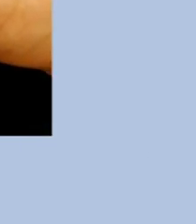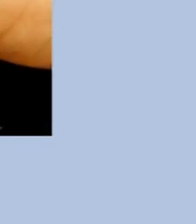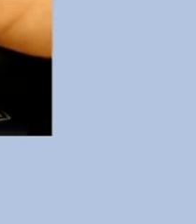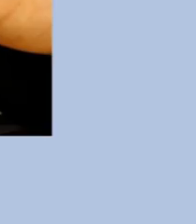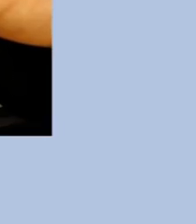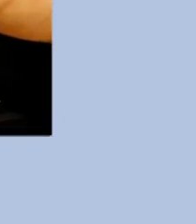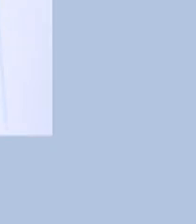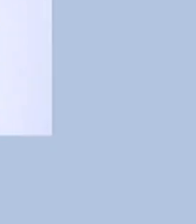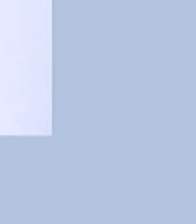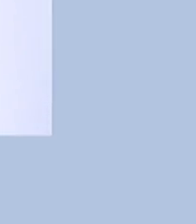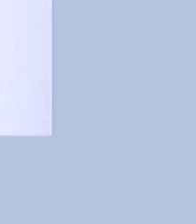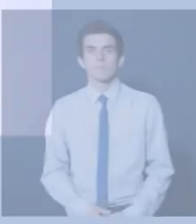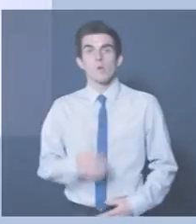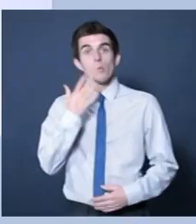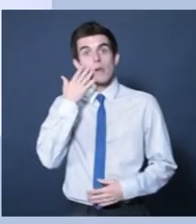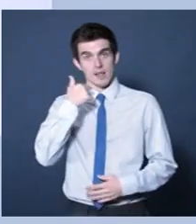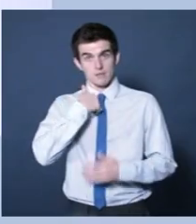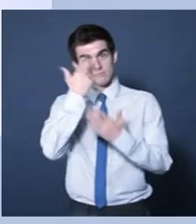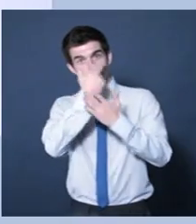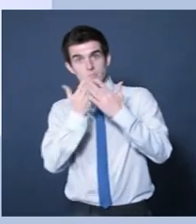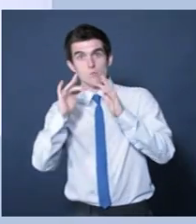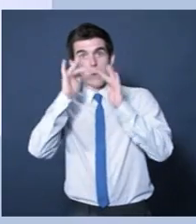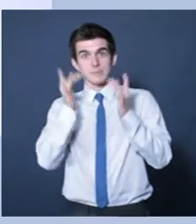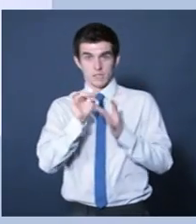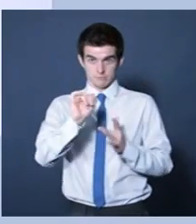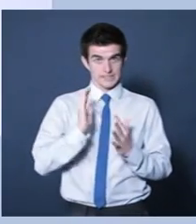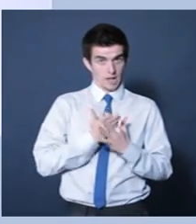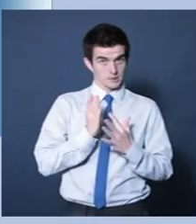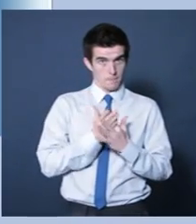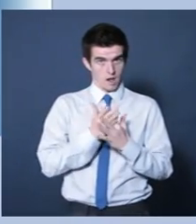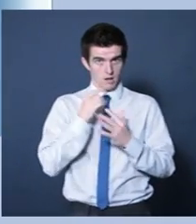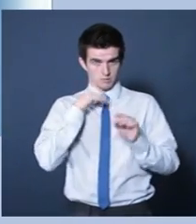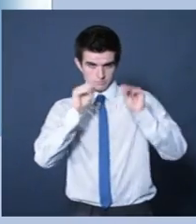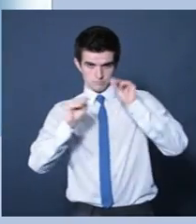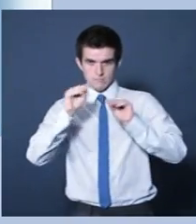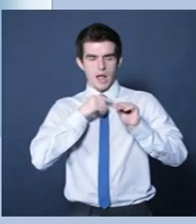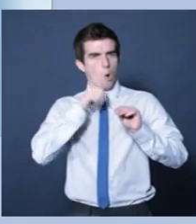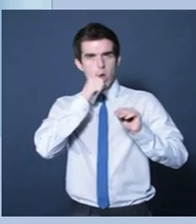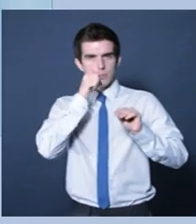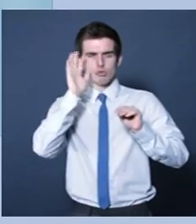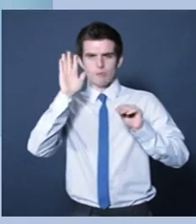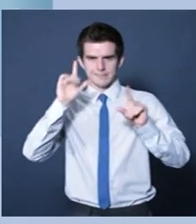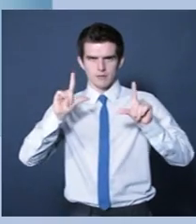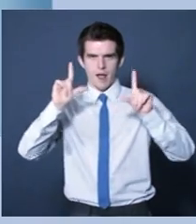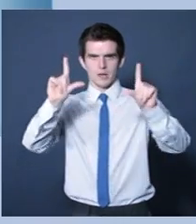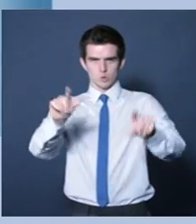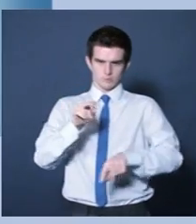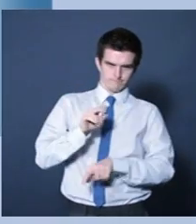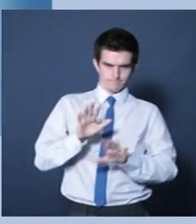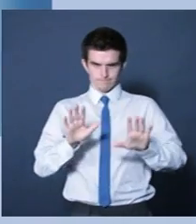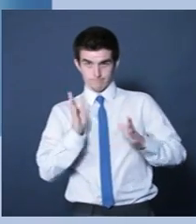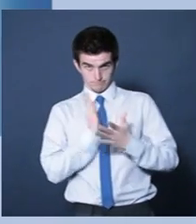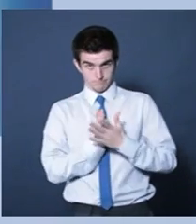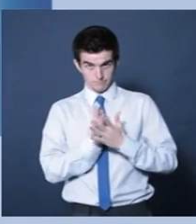Running applications list box. When creating an accessible website, I will try and put myself into the mind of different